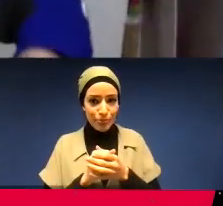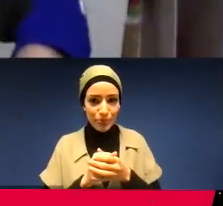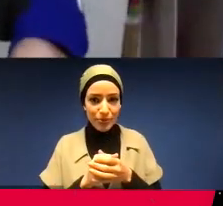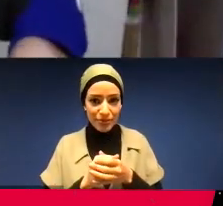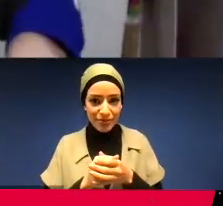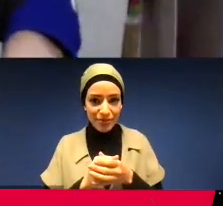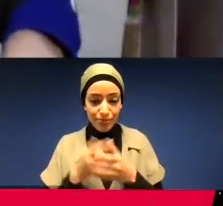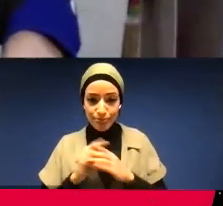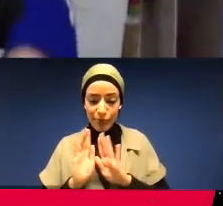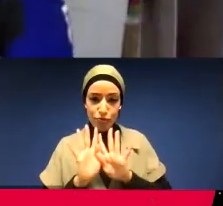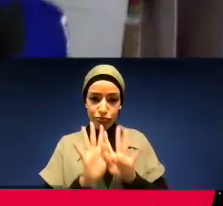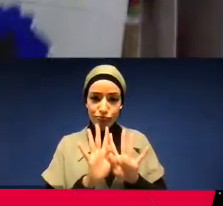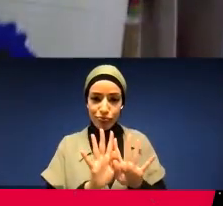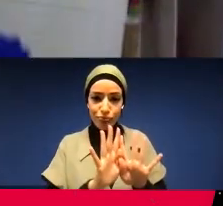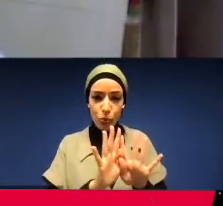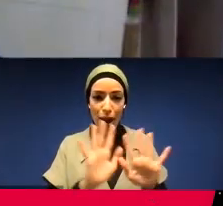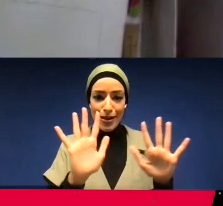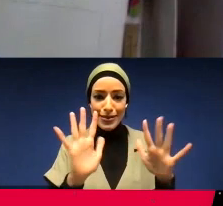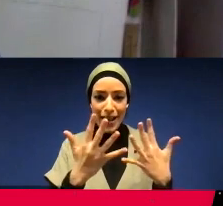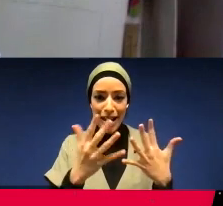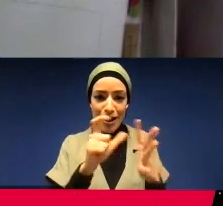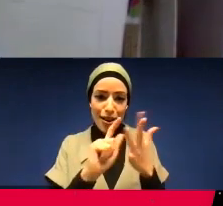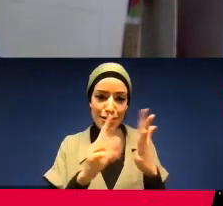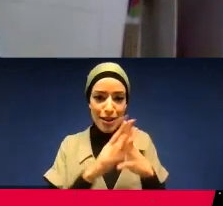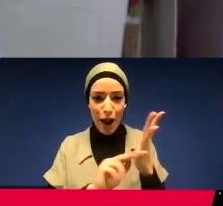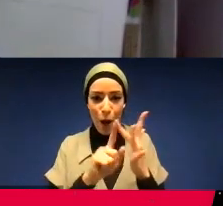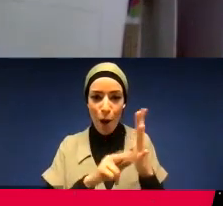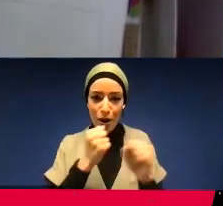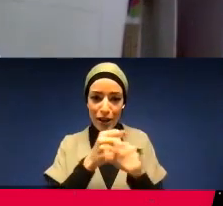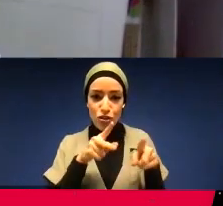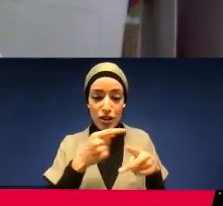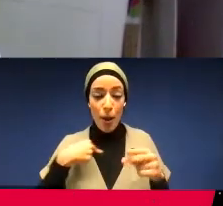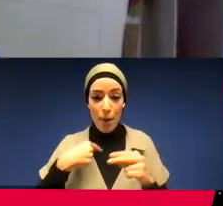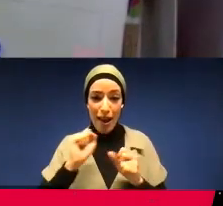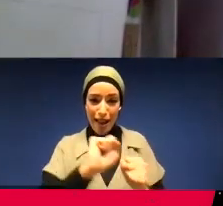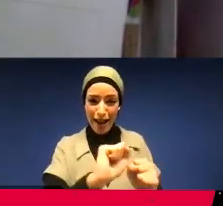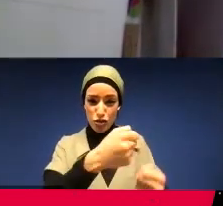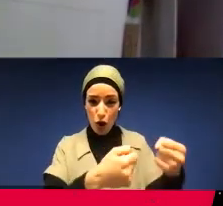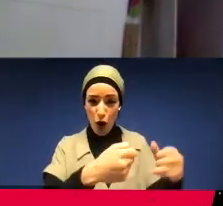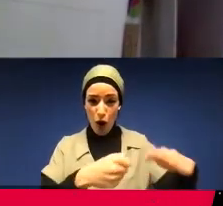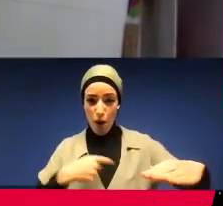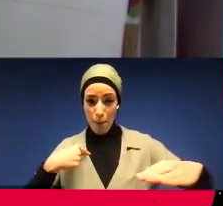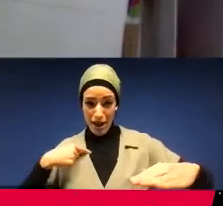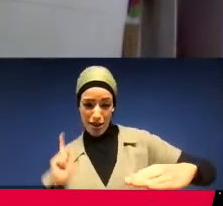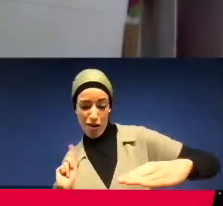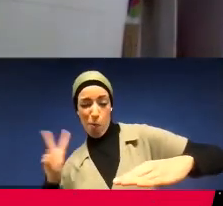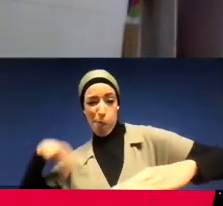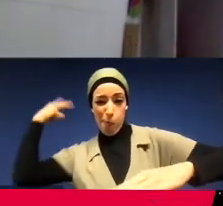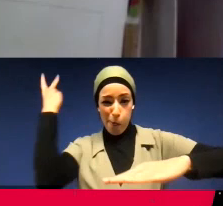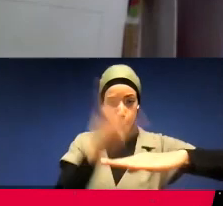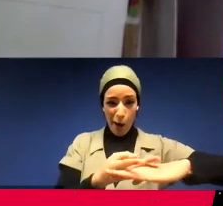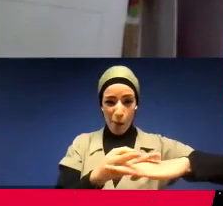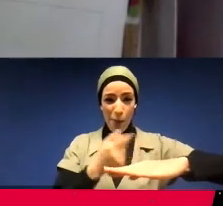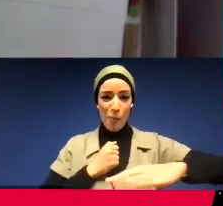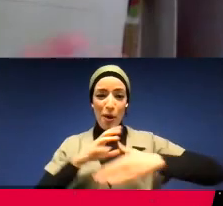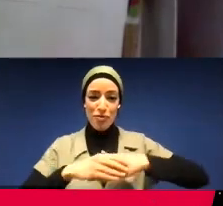enter 10 Downing Street, I literally threw myself, my body, on his car, My friend just like banged on his